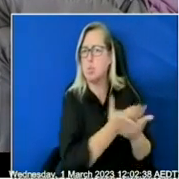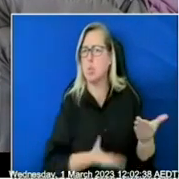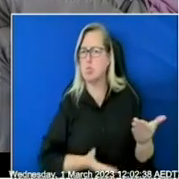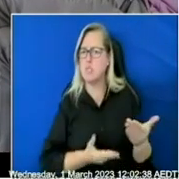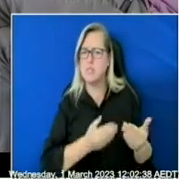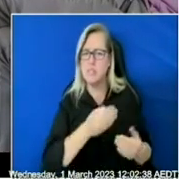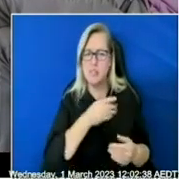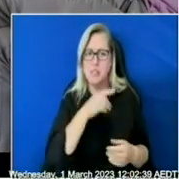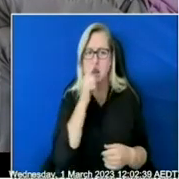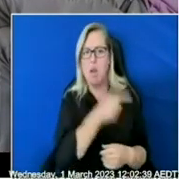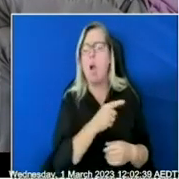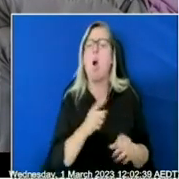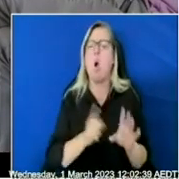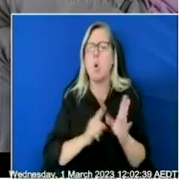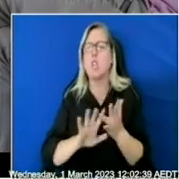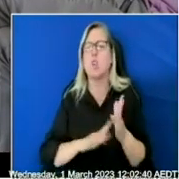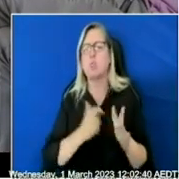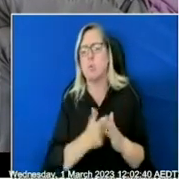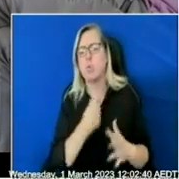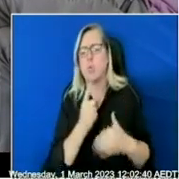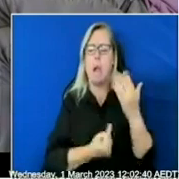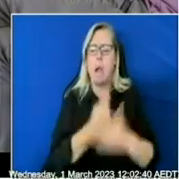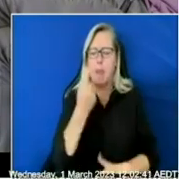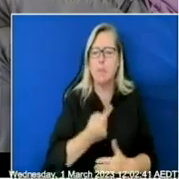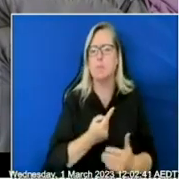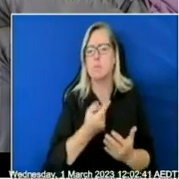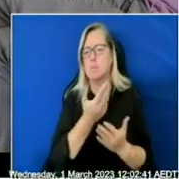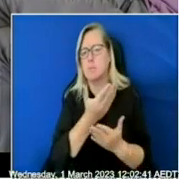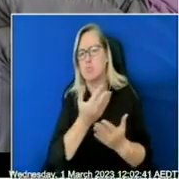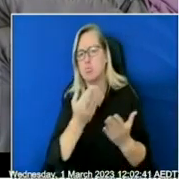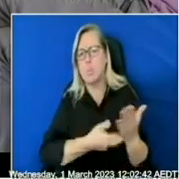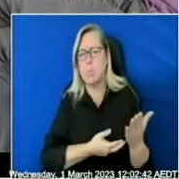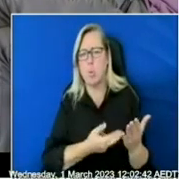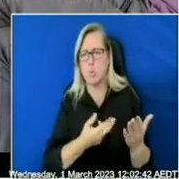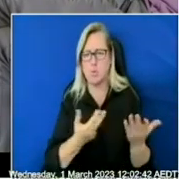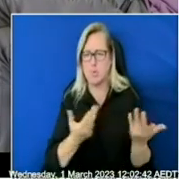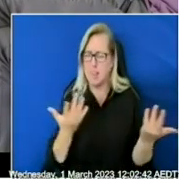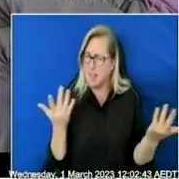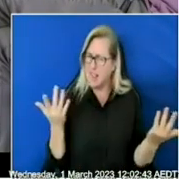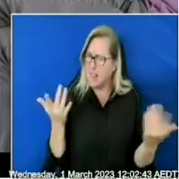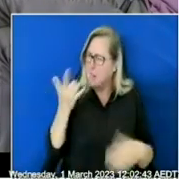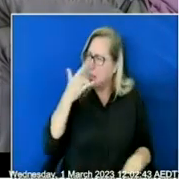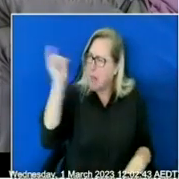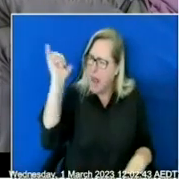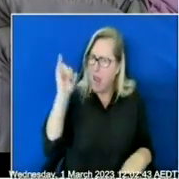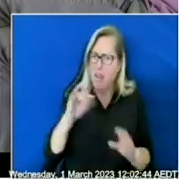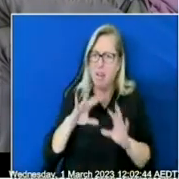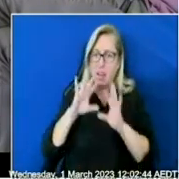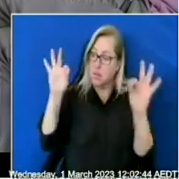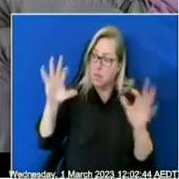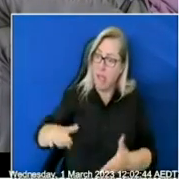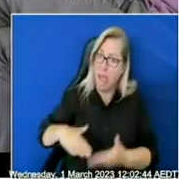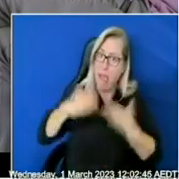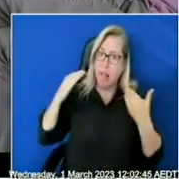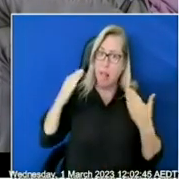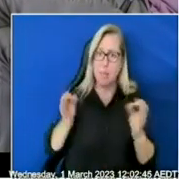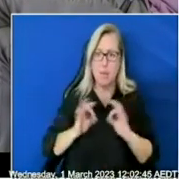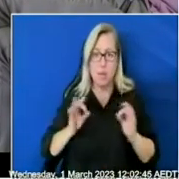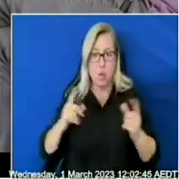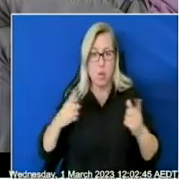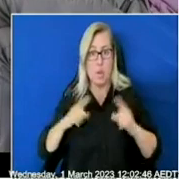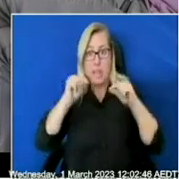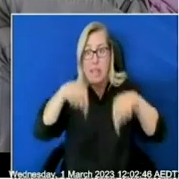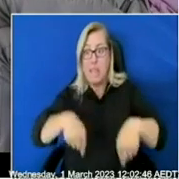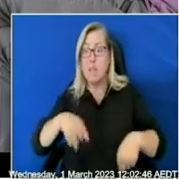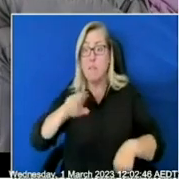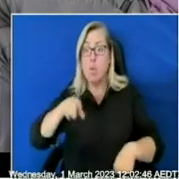Mm-hmm. Bad luck. That's not going to help us. That's not what we're here for. Exactly. So I don't want to talk about be